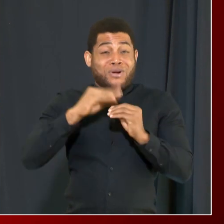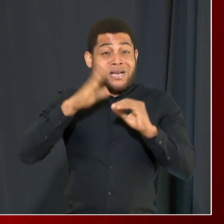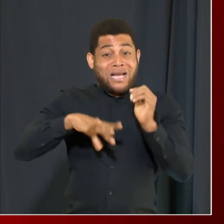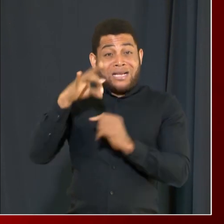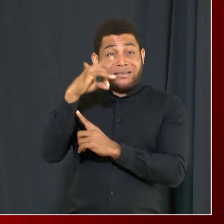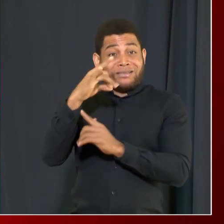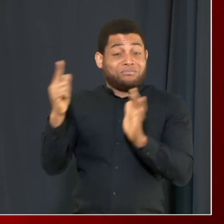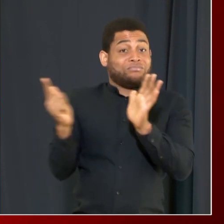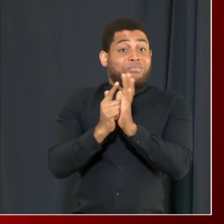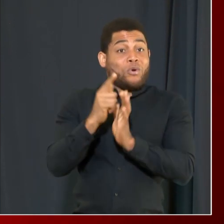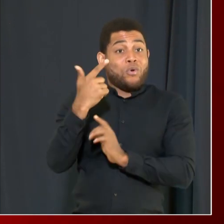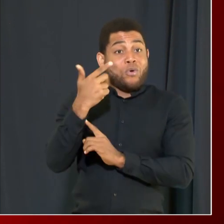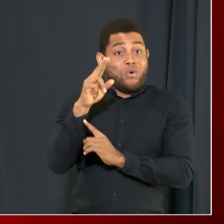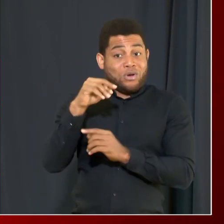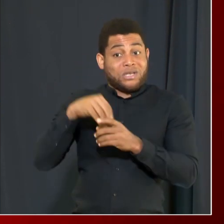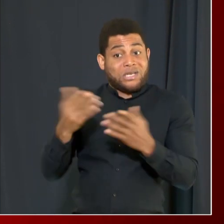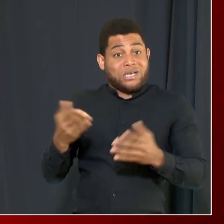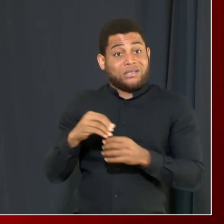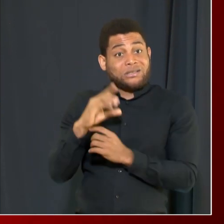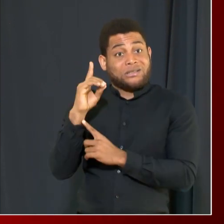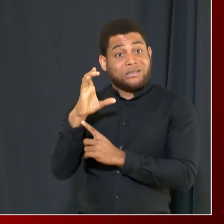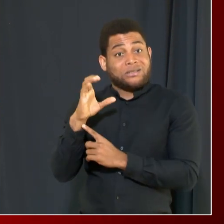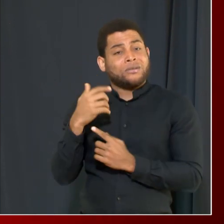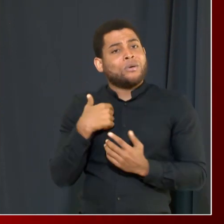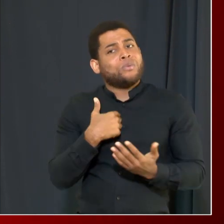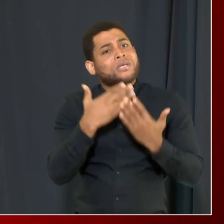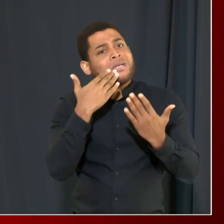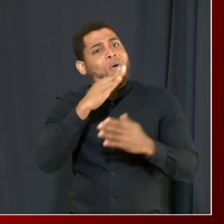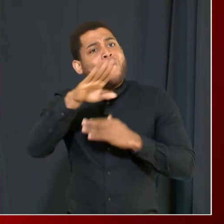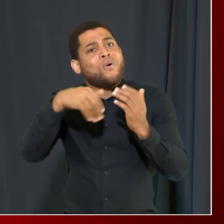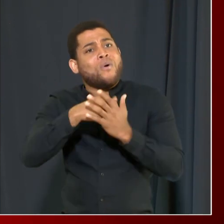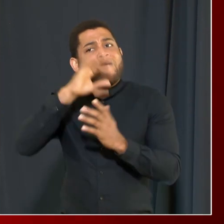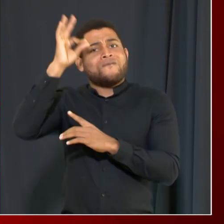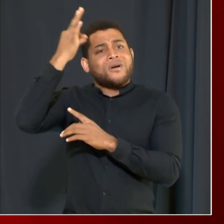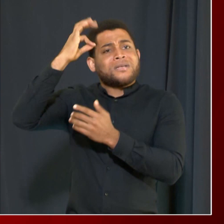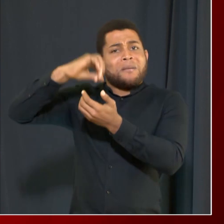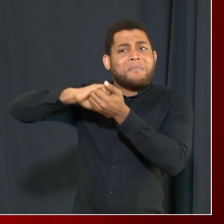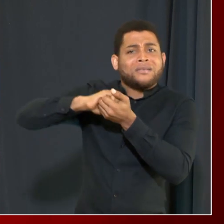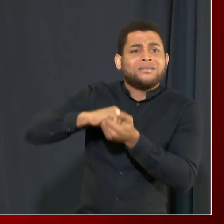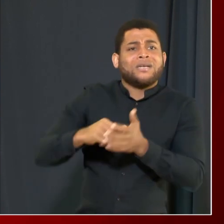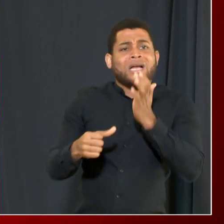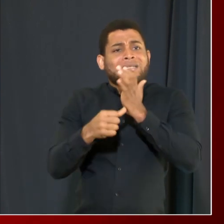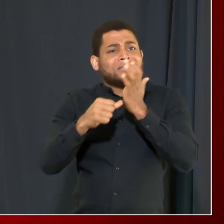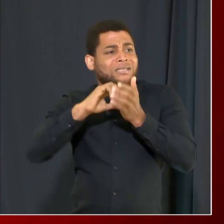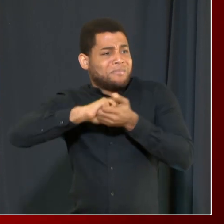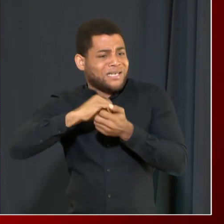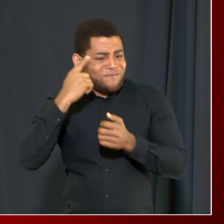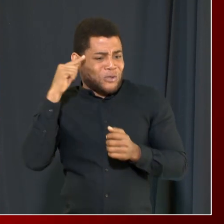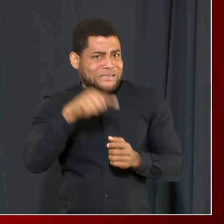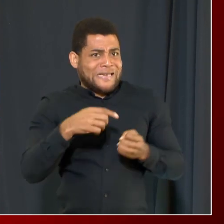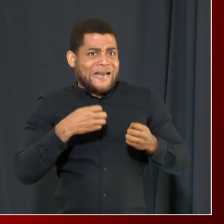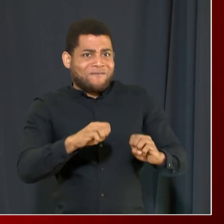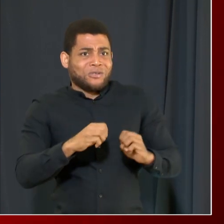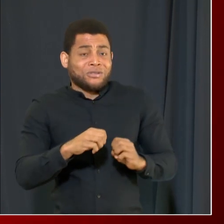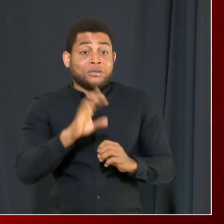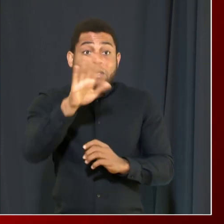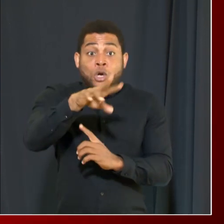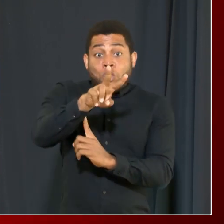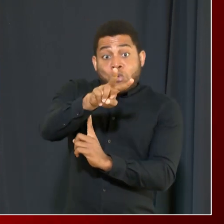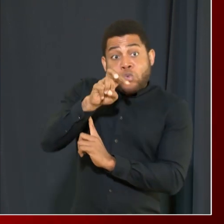our MPD partners as well as our federal partners who have assisted us in this effort. 257 of